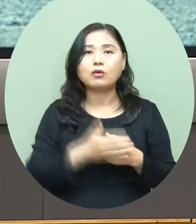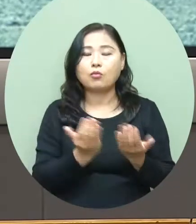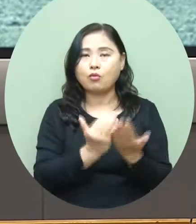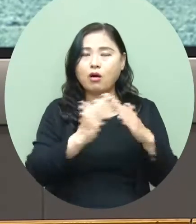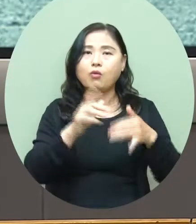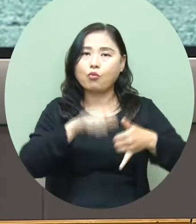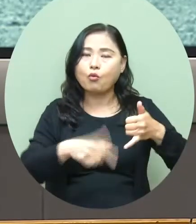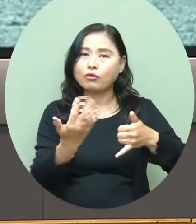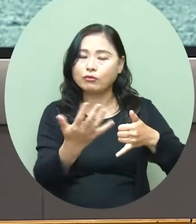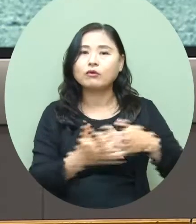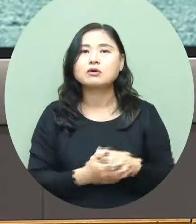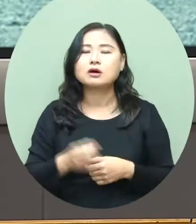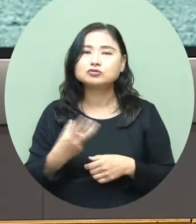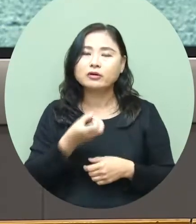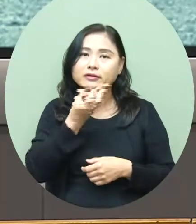us.